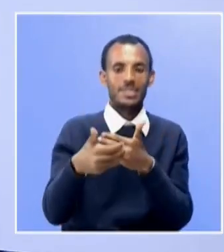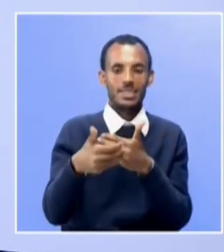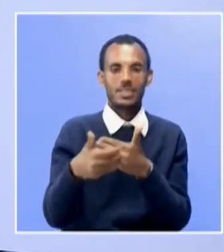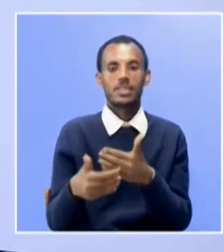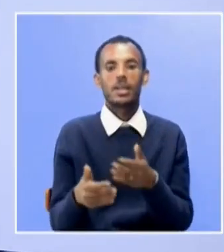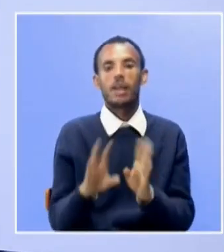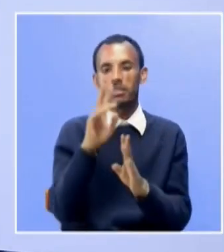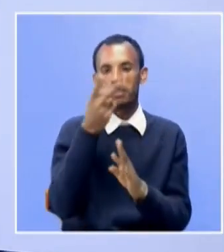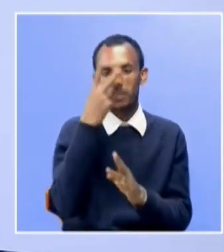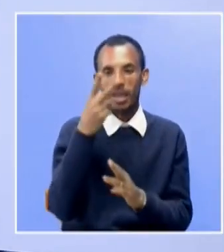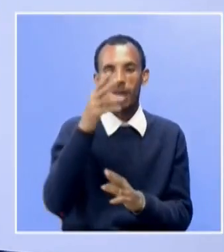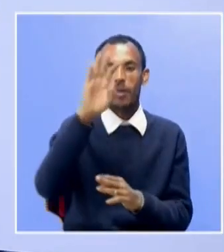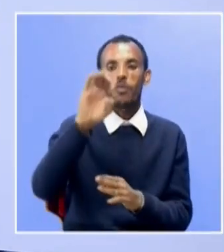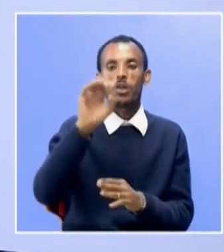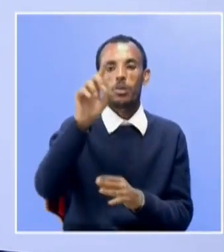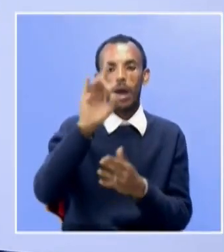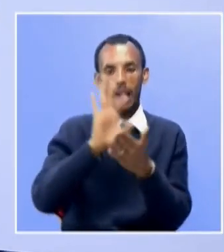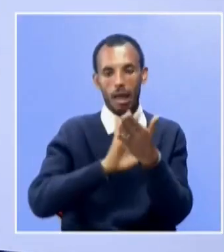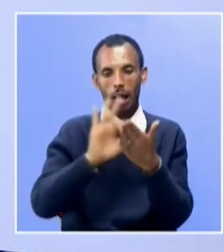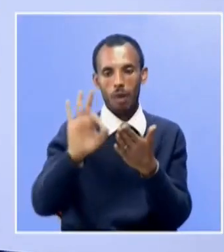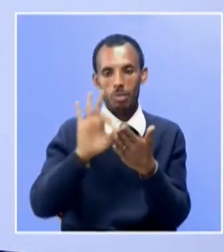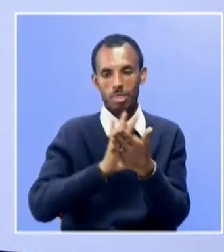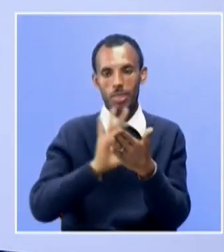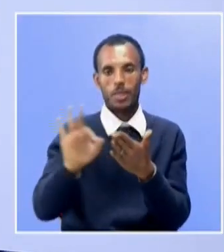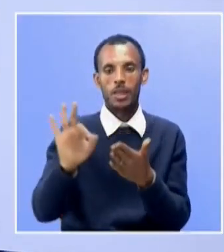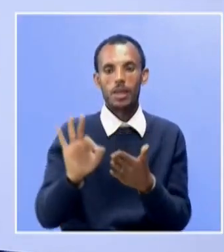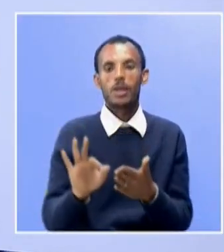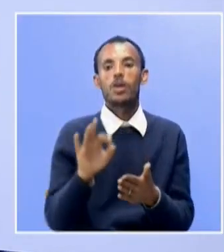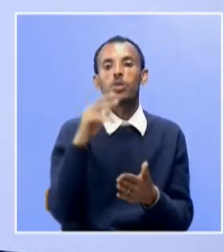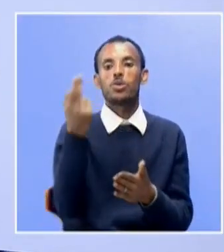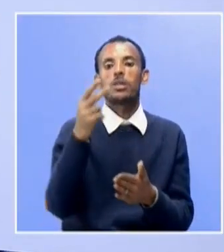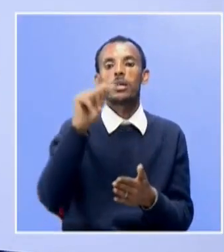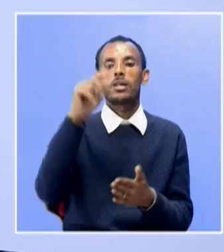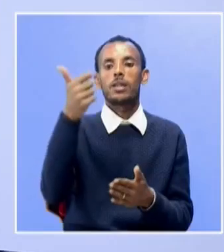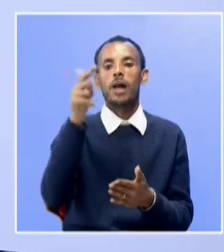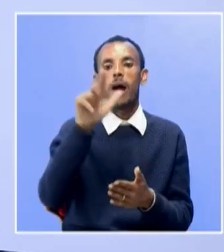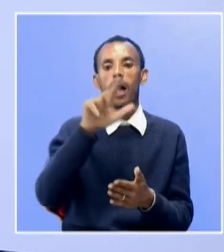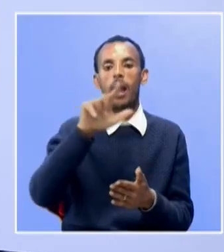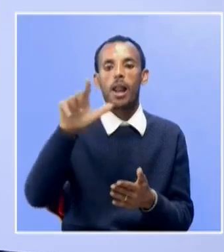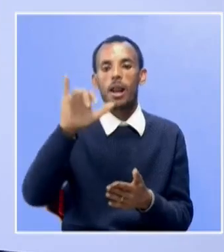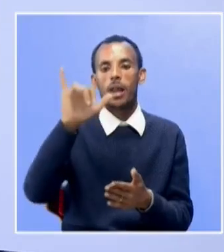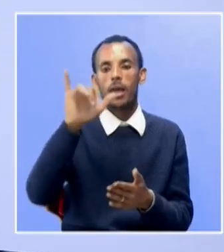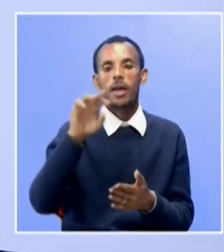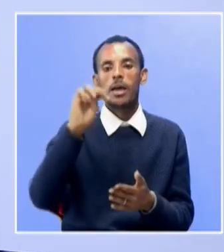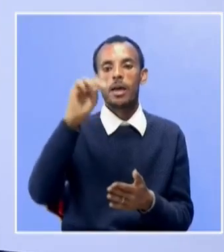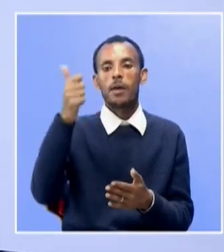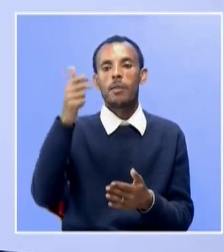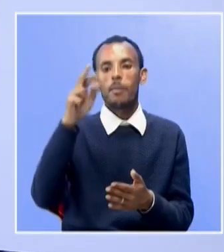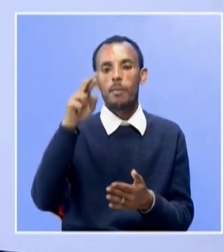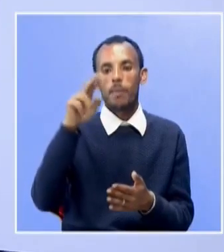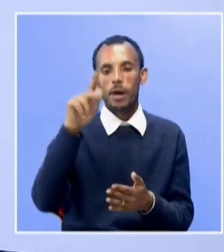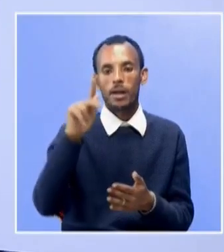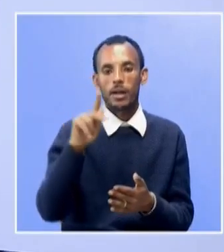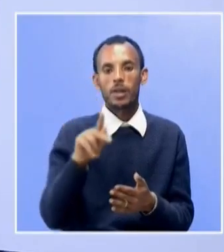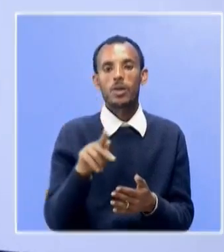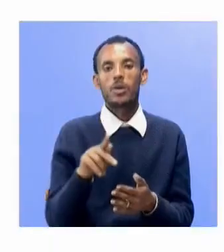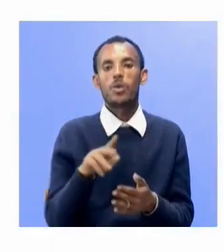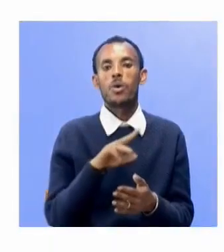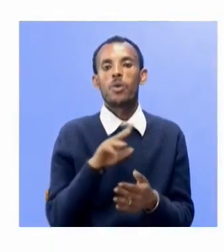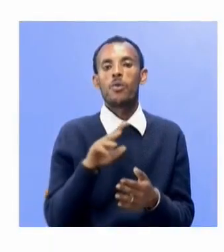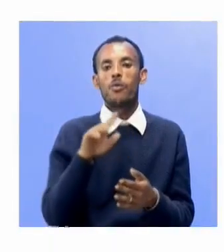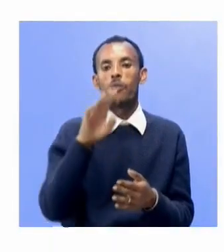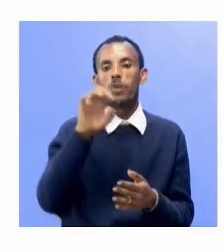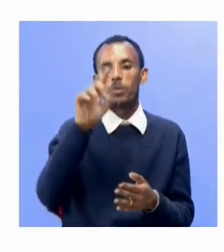let's see 41. Let's count 41 using tally marks. Okay, here we have 41,